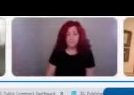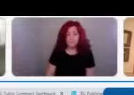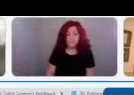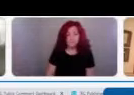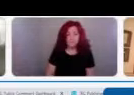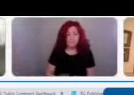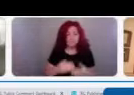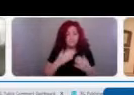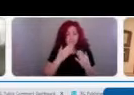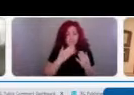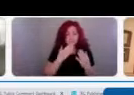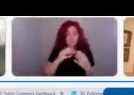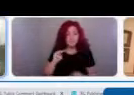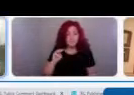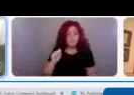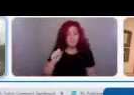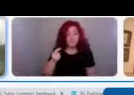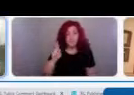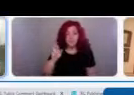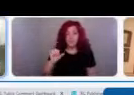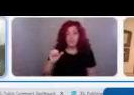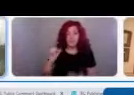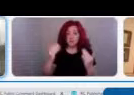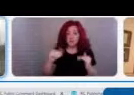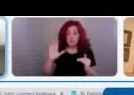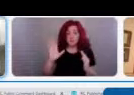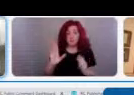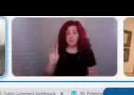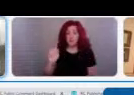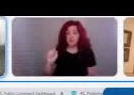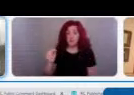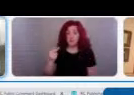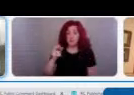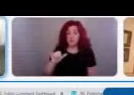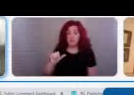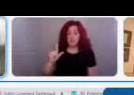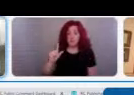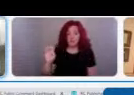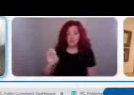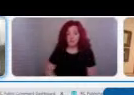thank you miss great next the next speaker will be kathy lee